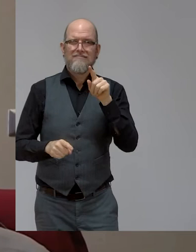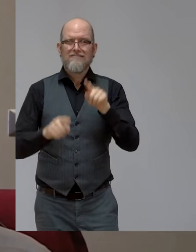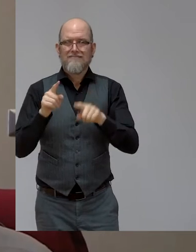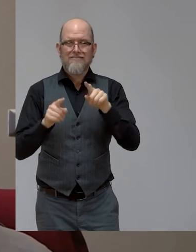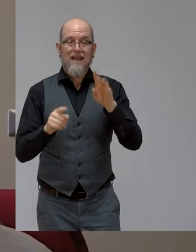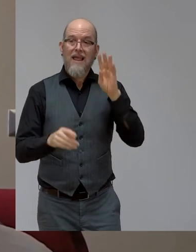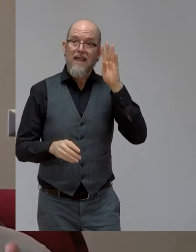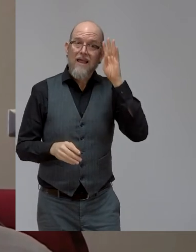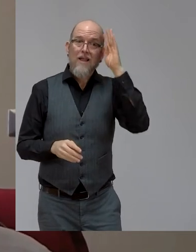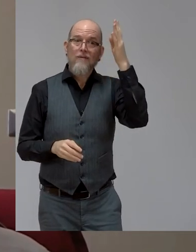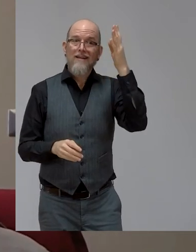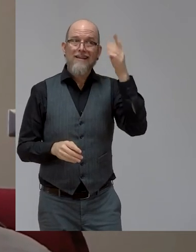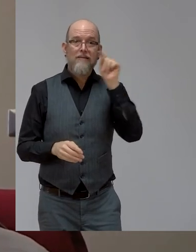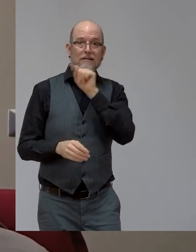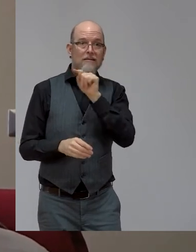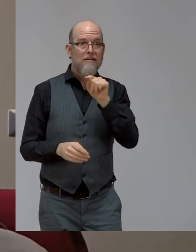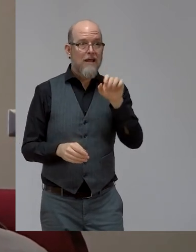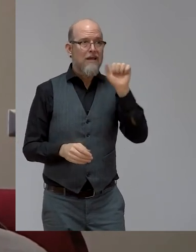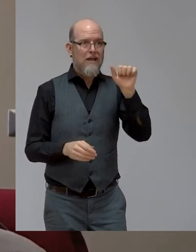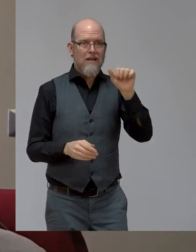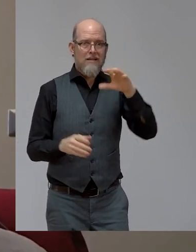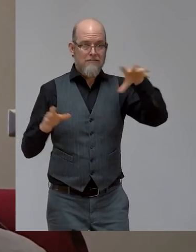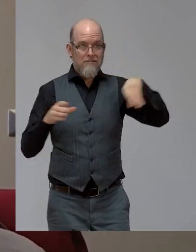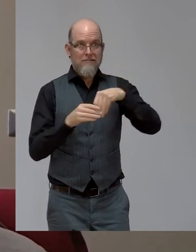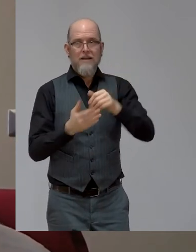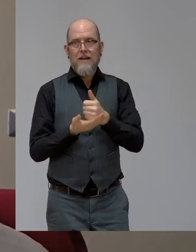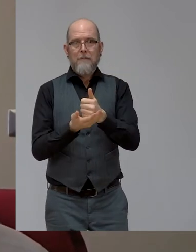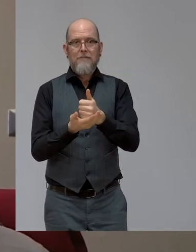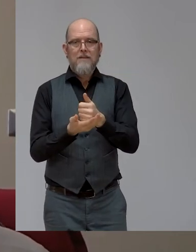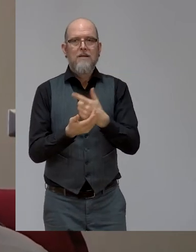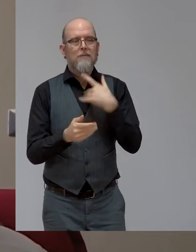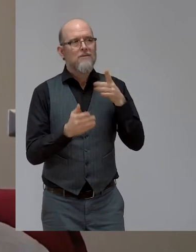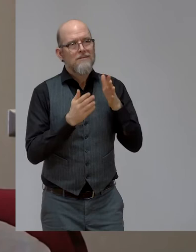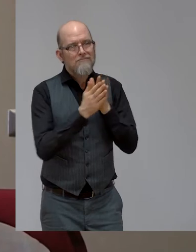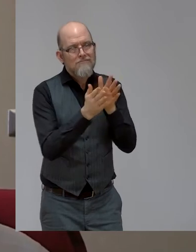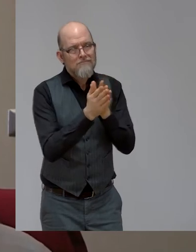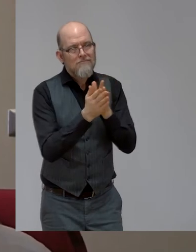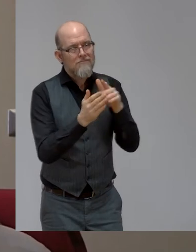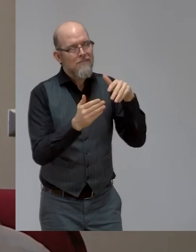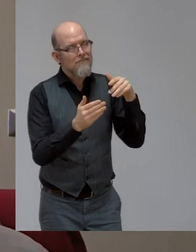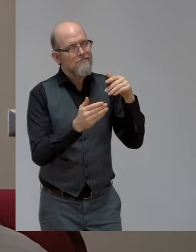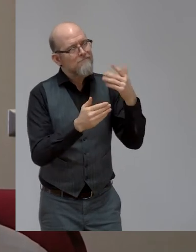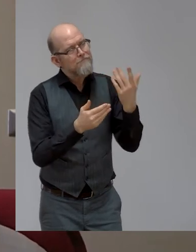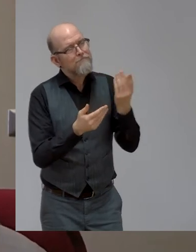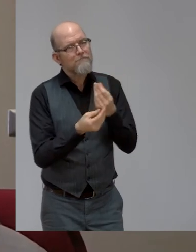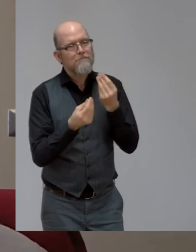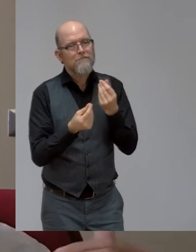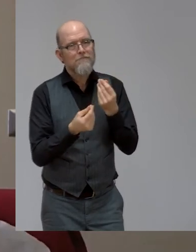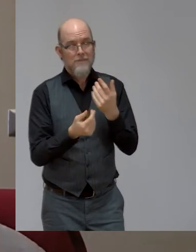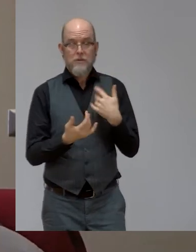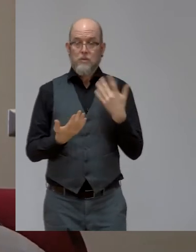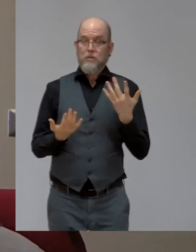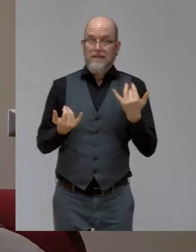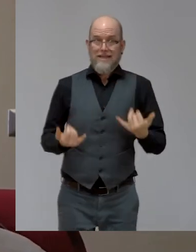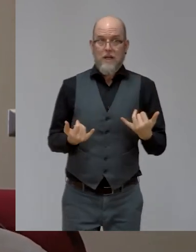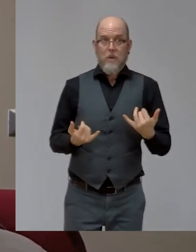initiatives. Let me explain. If we leave all the proposal to the initiative of the state, the economy